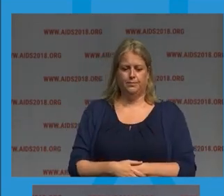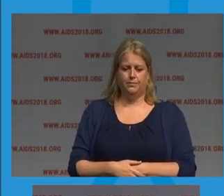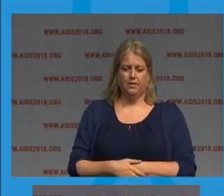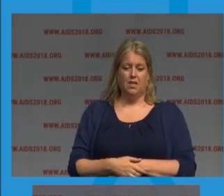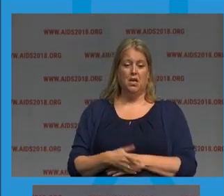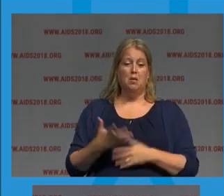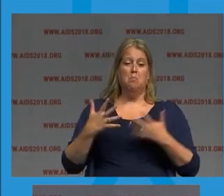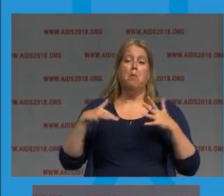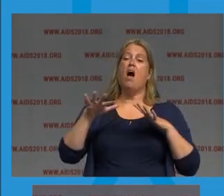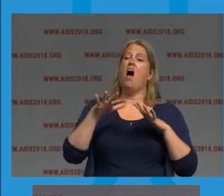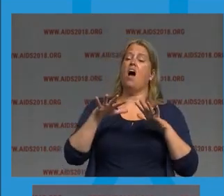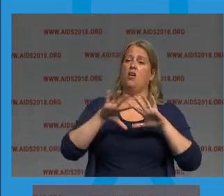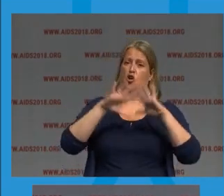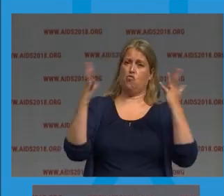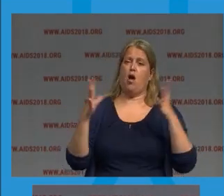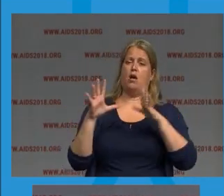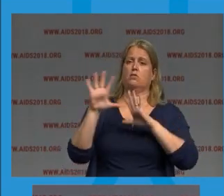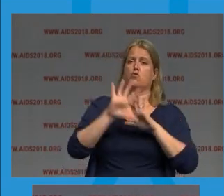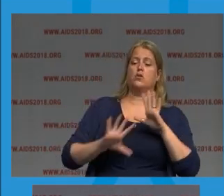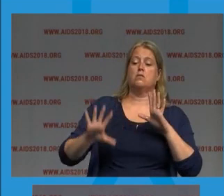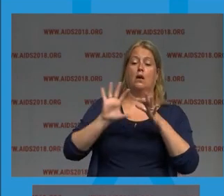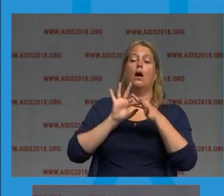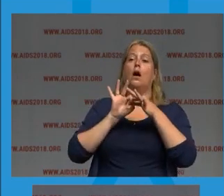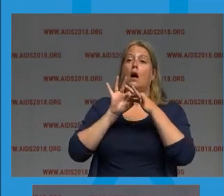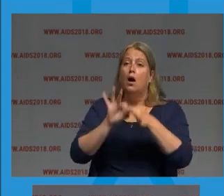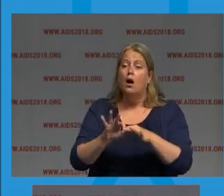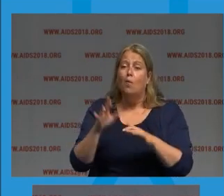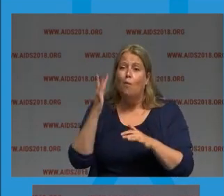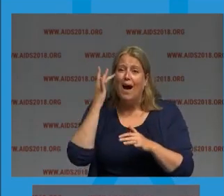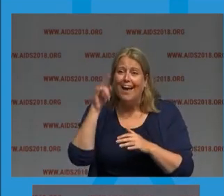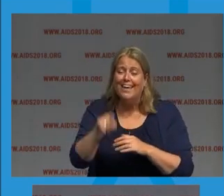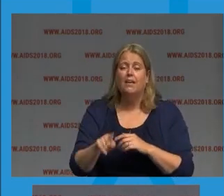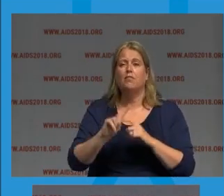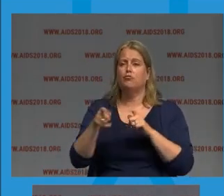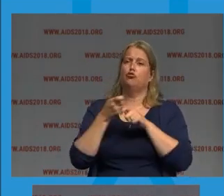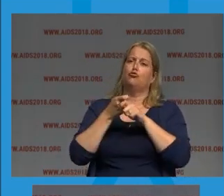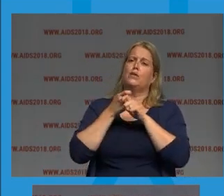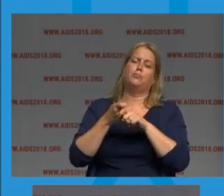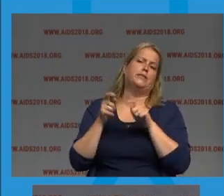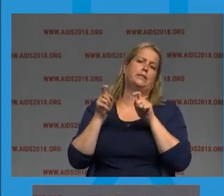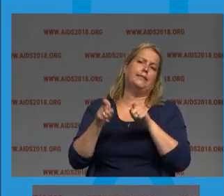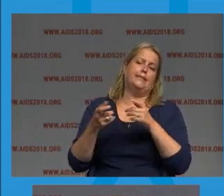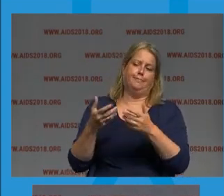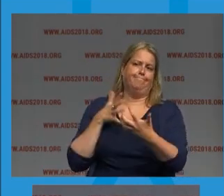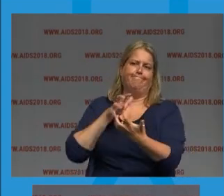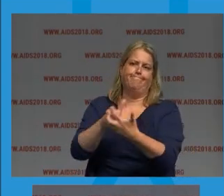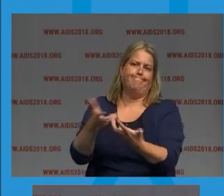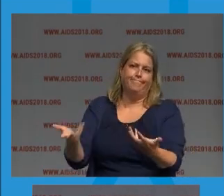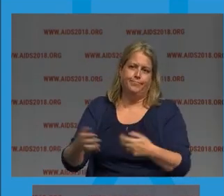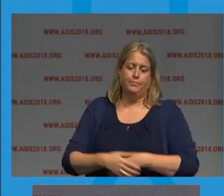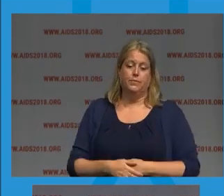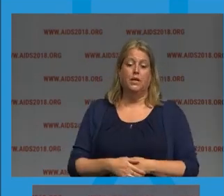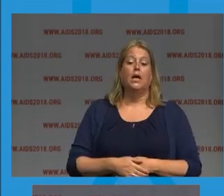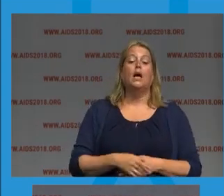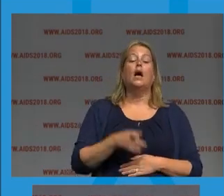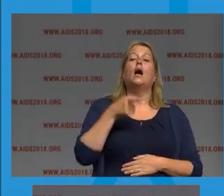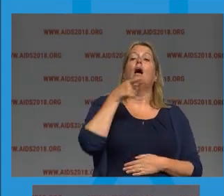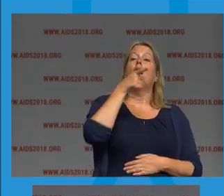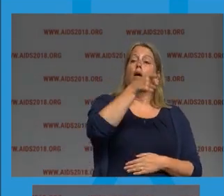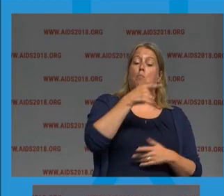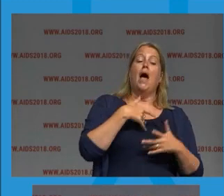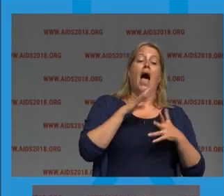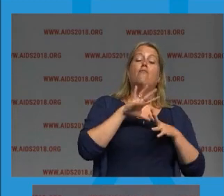across the country, related to the unmet prevention and treatment needs among gay men and other MSM. And given this progressive response to sex